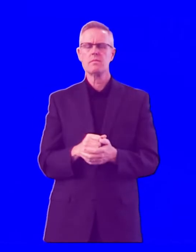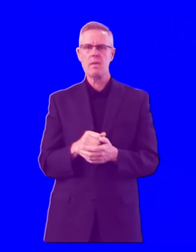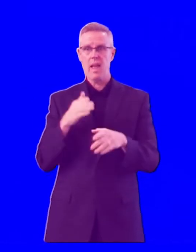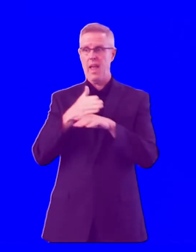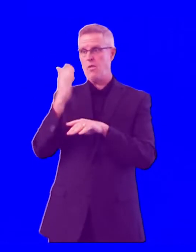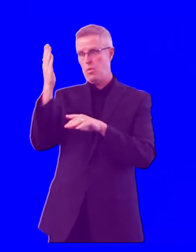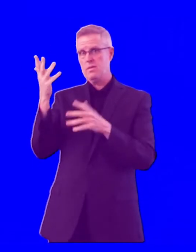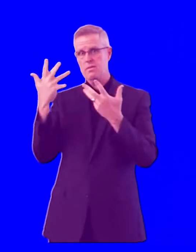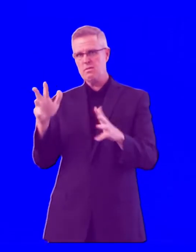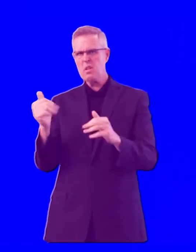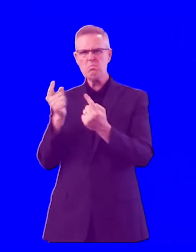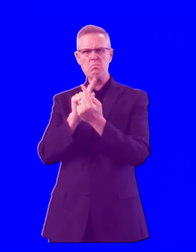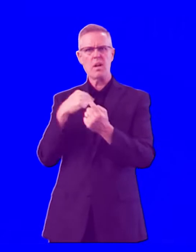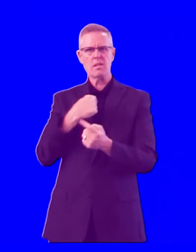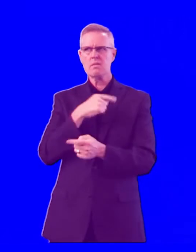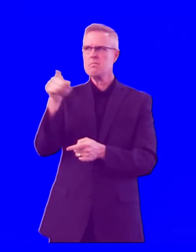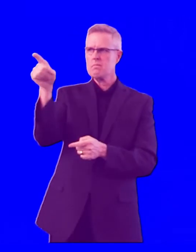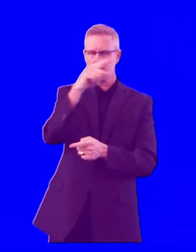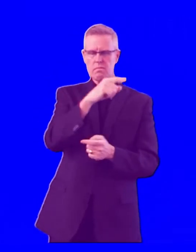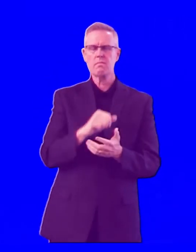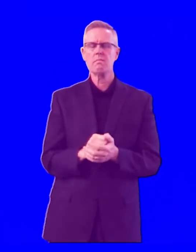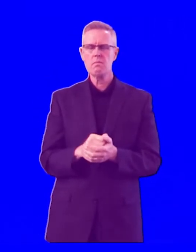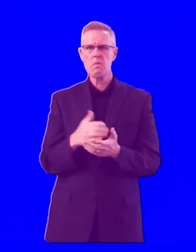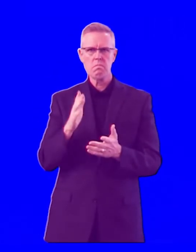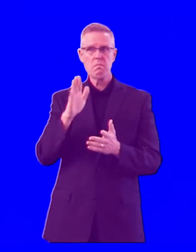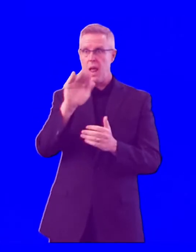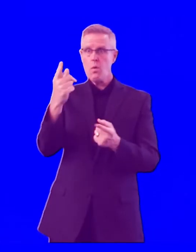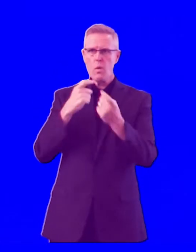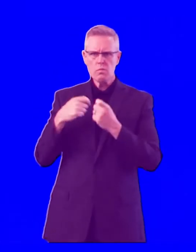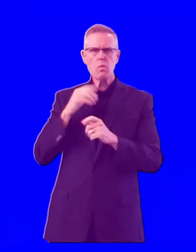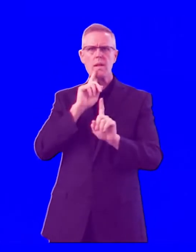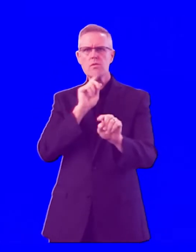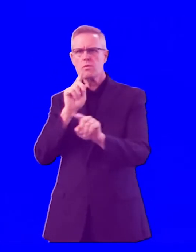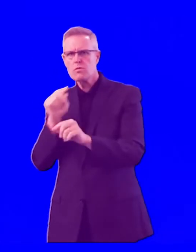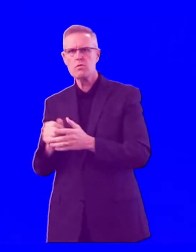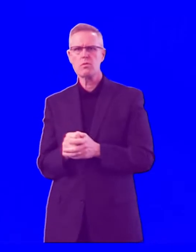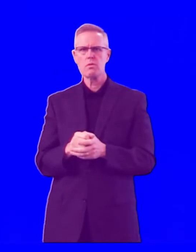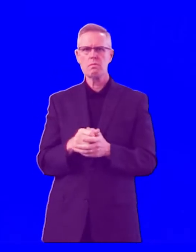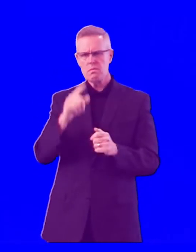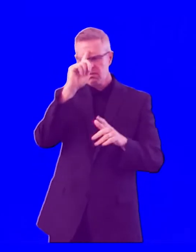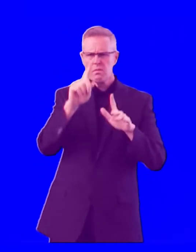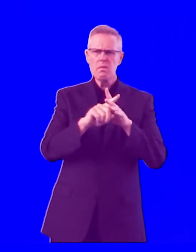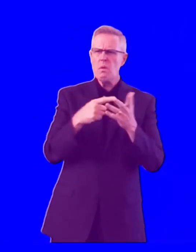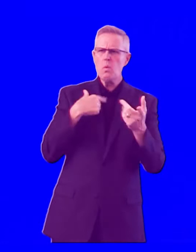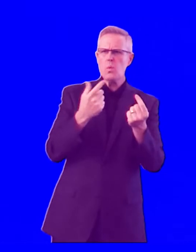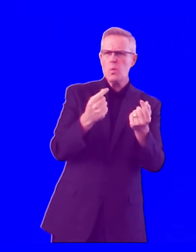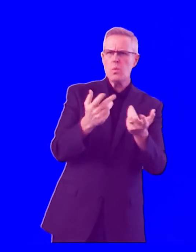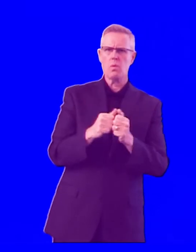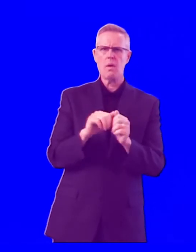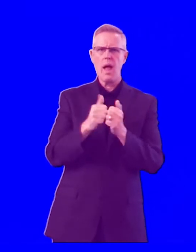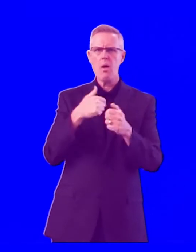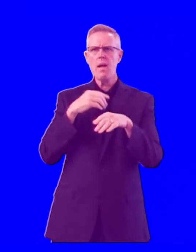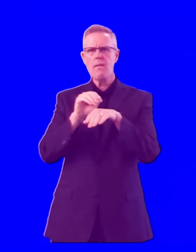there, again, after the presentation, and get to answer your questions. Answer those things that, well, I never thought of this before. What can I do next?